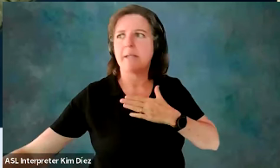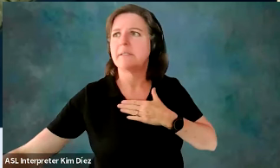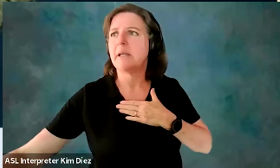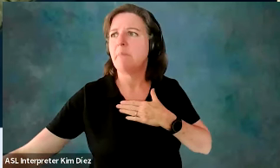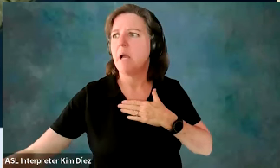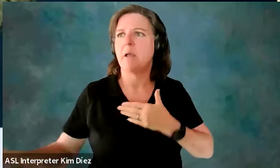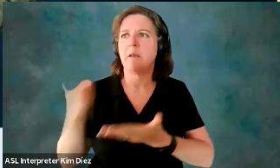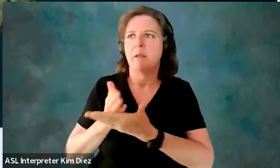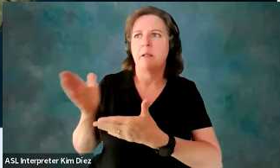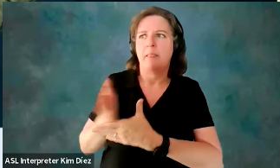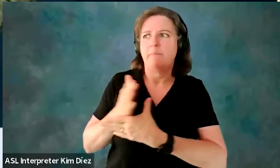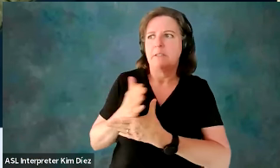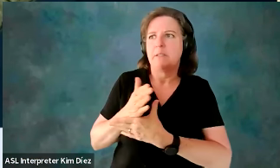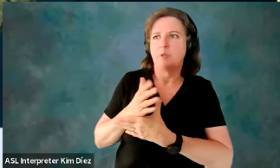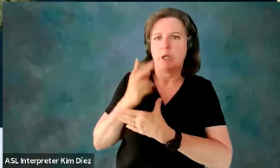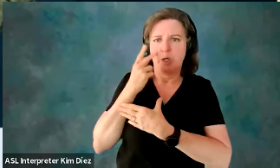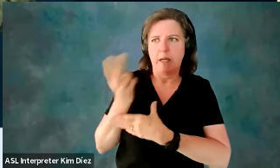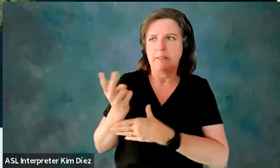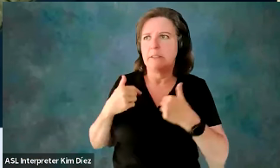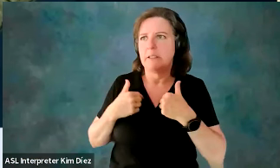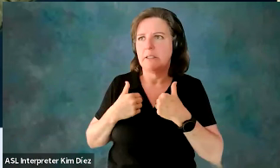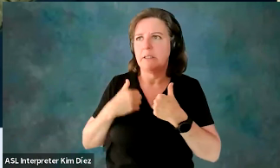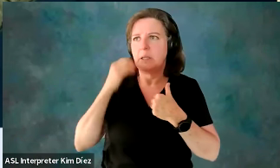There we go. Manuel, stop sharing.